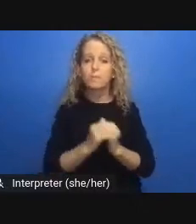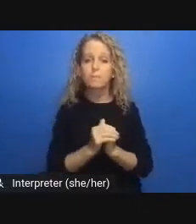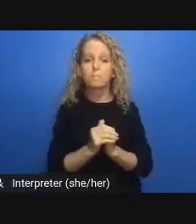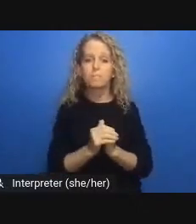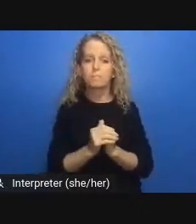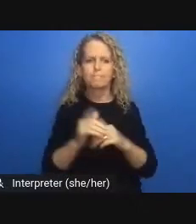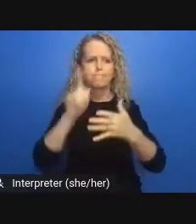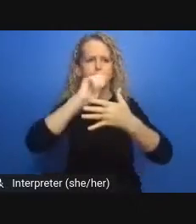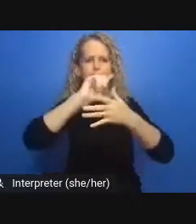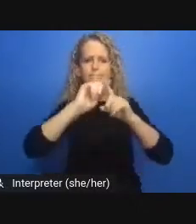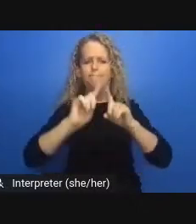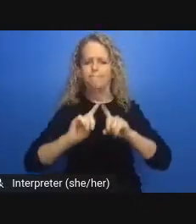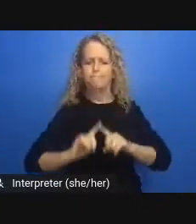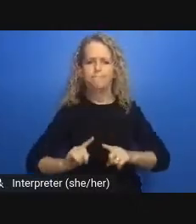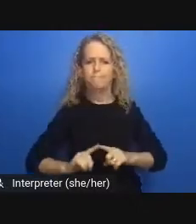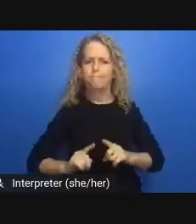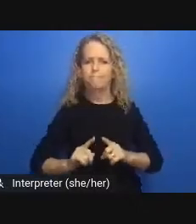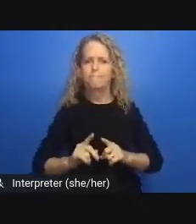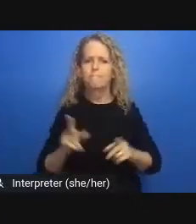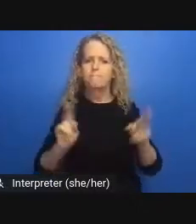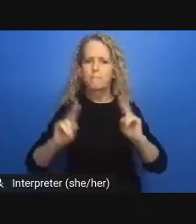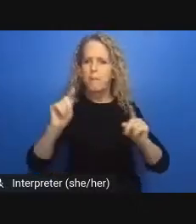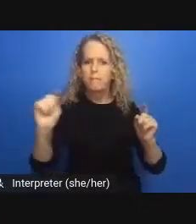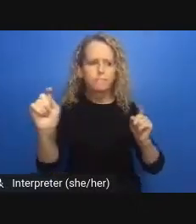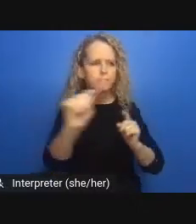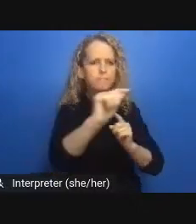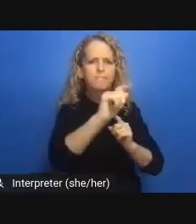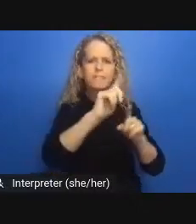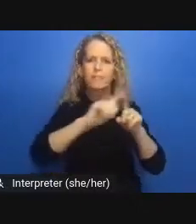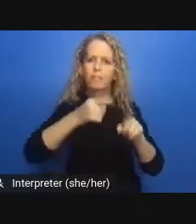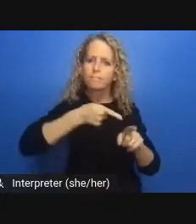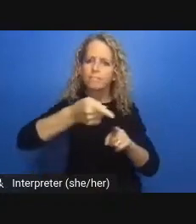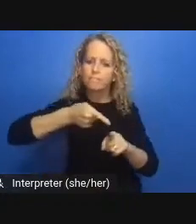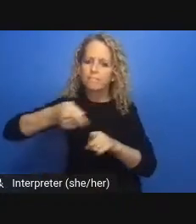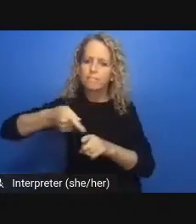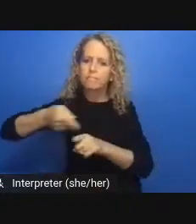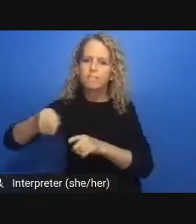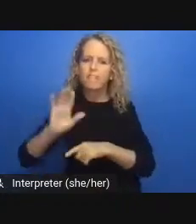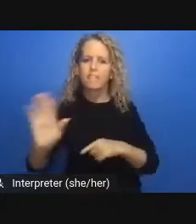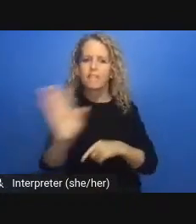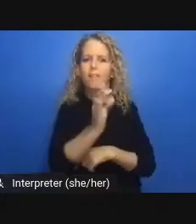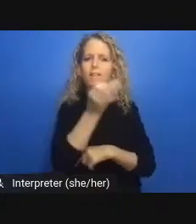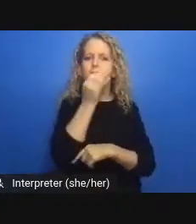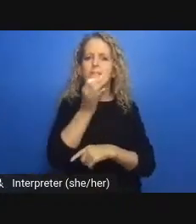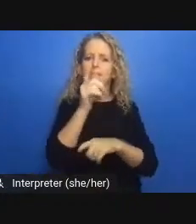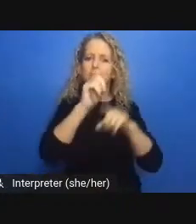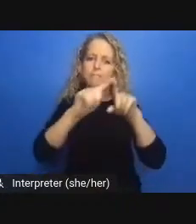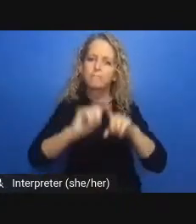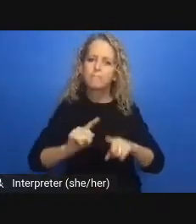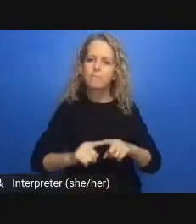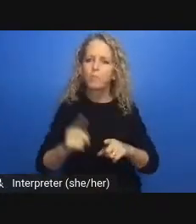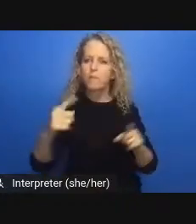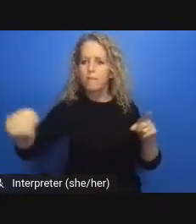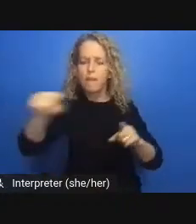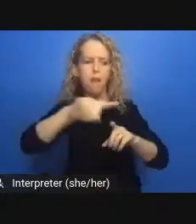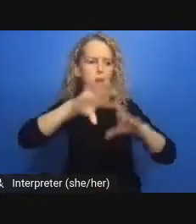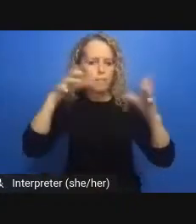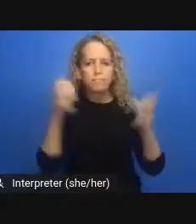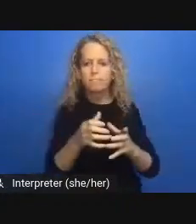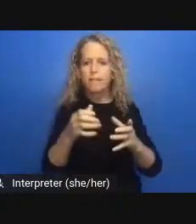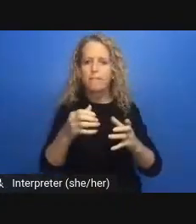different minds, lots of different expertises around certain tables. And so that people can cluster, people can bring